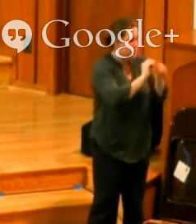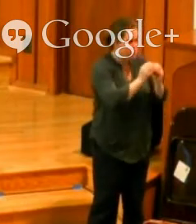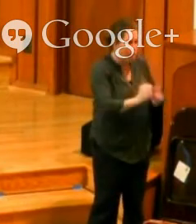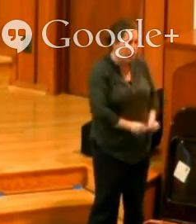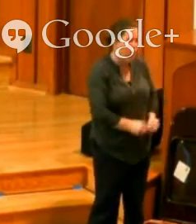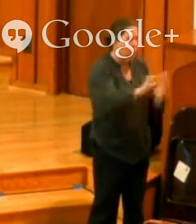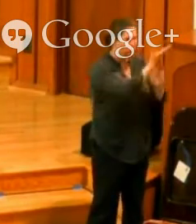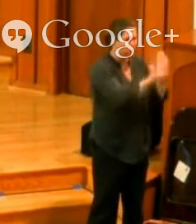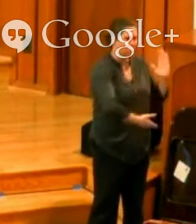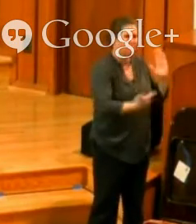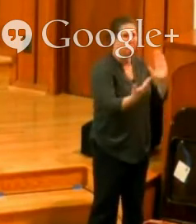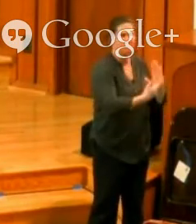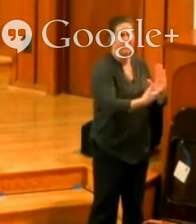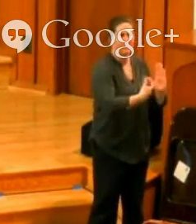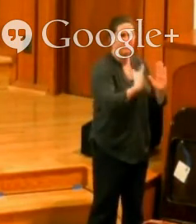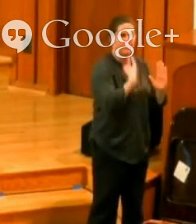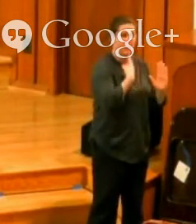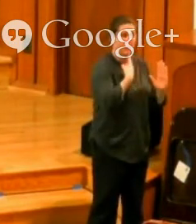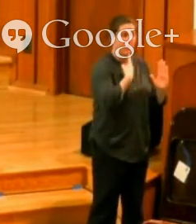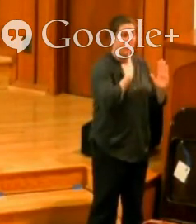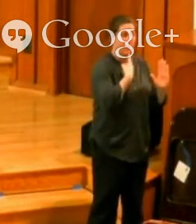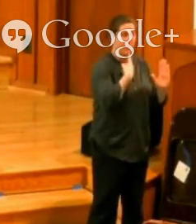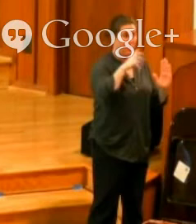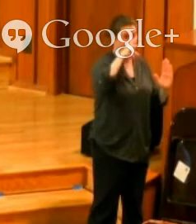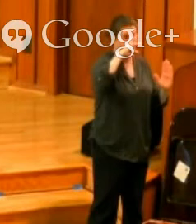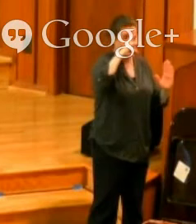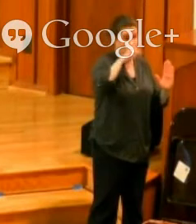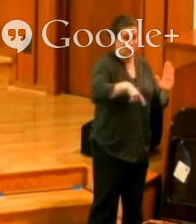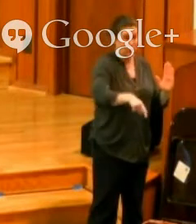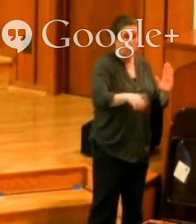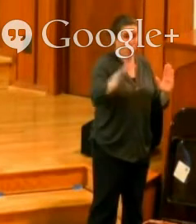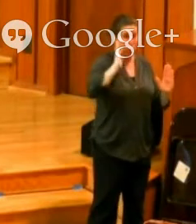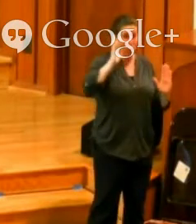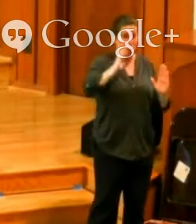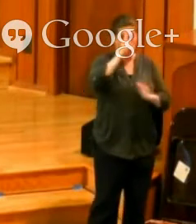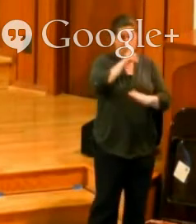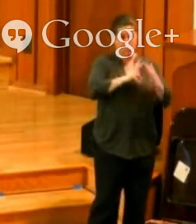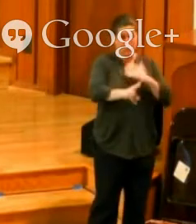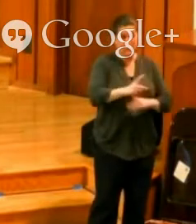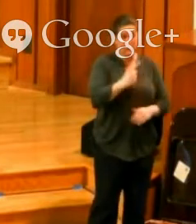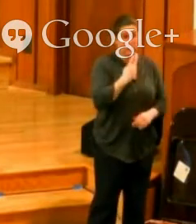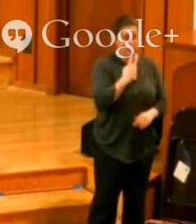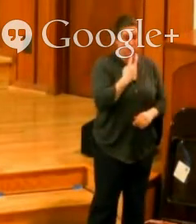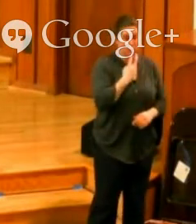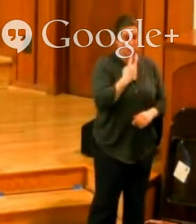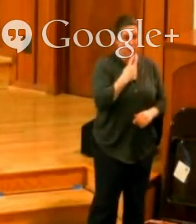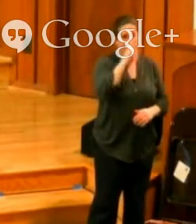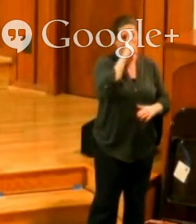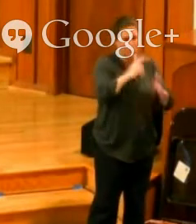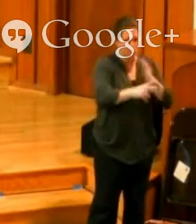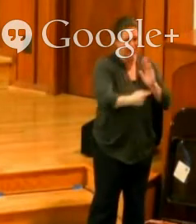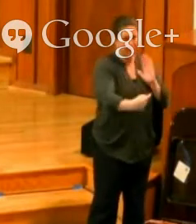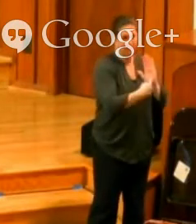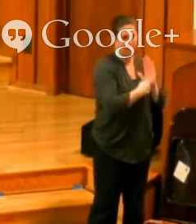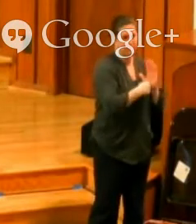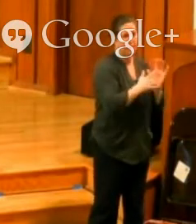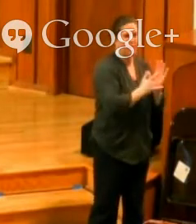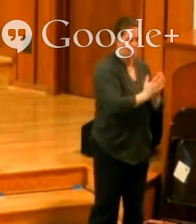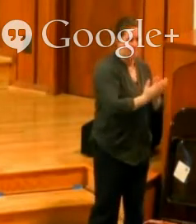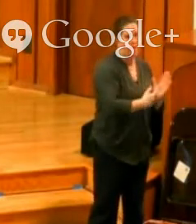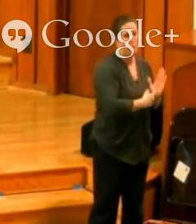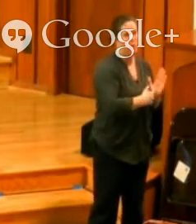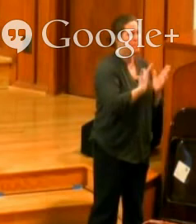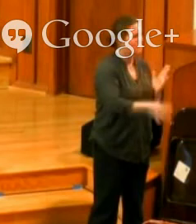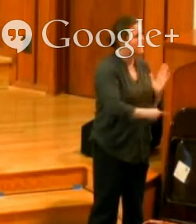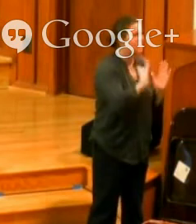world as we know it today. But do you know what was predicted originally? It was predicted in the Word of God. The Bible told us that these things